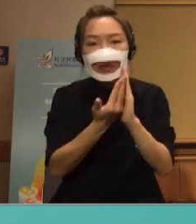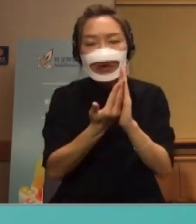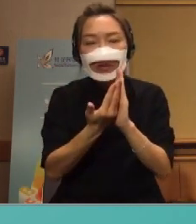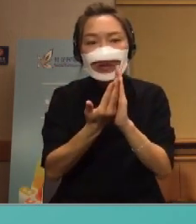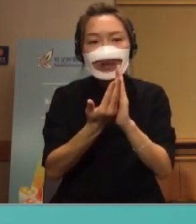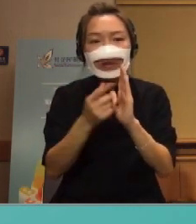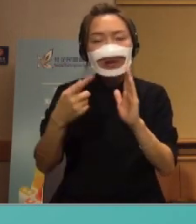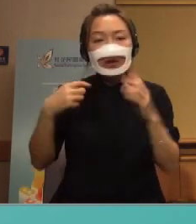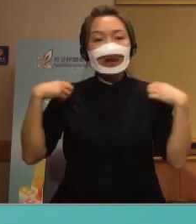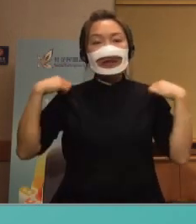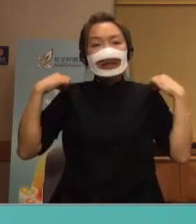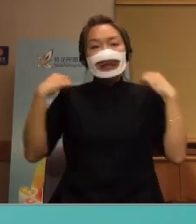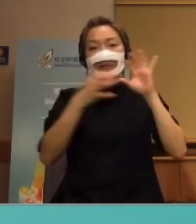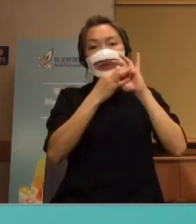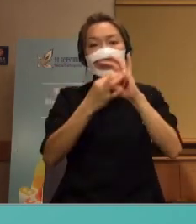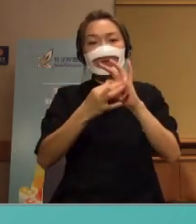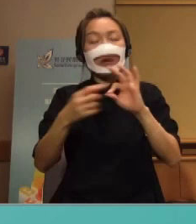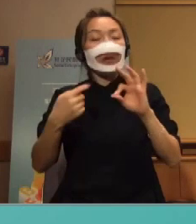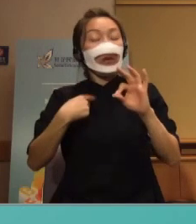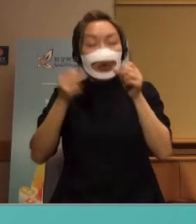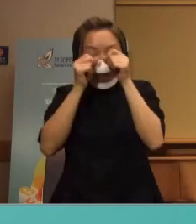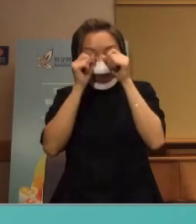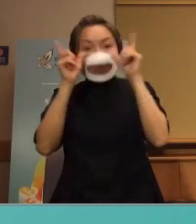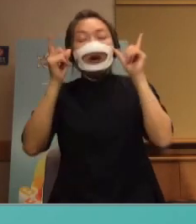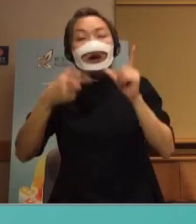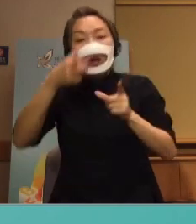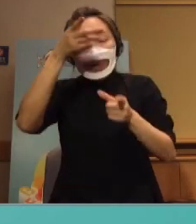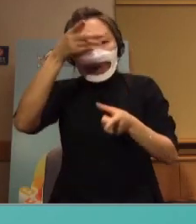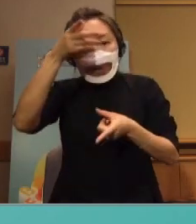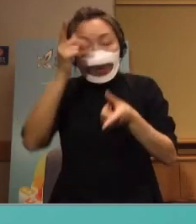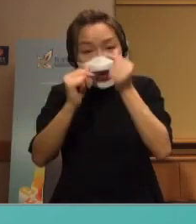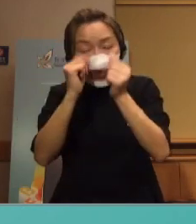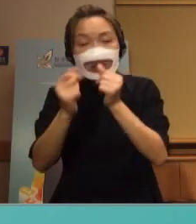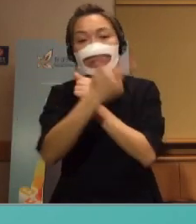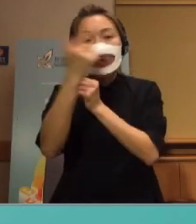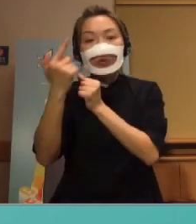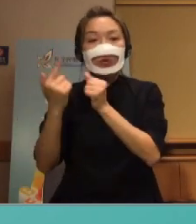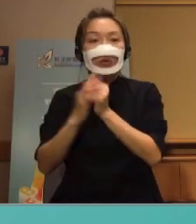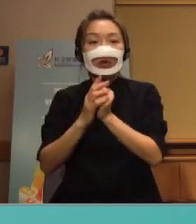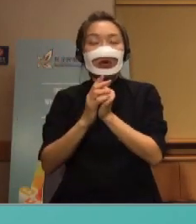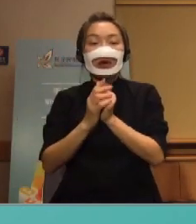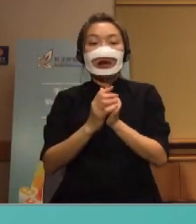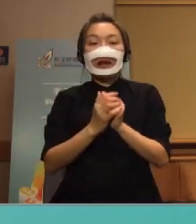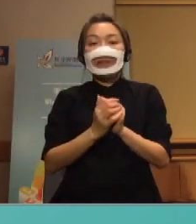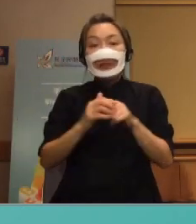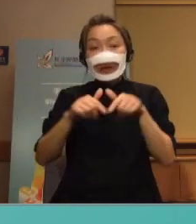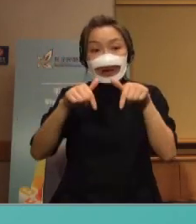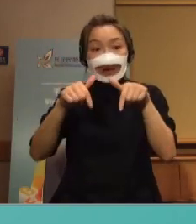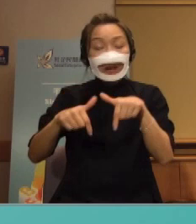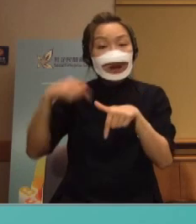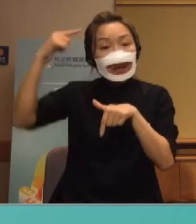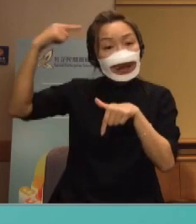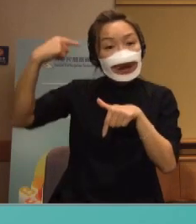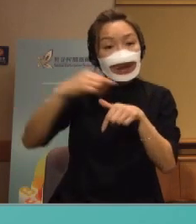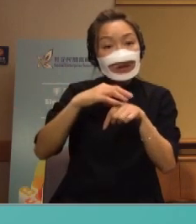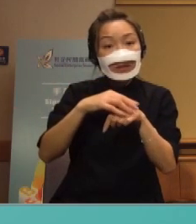carbon negative country in South America called Suriname, and so we're helping them build a sovereign metaverse, a